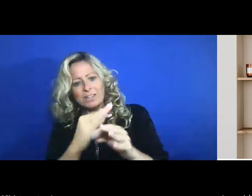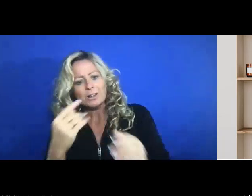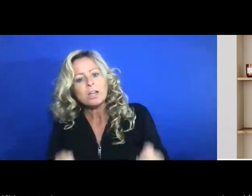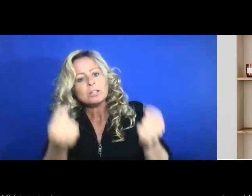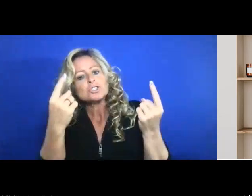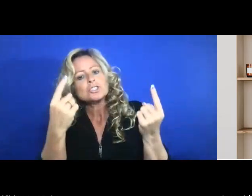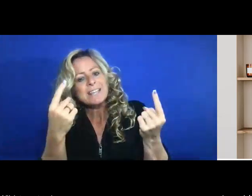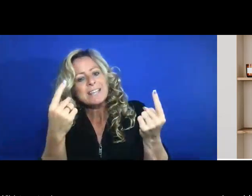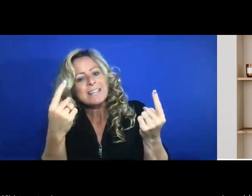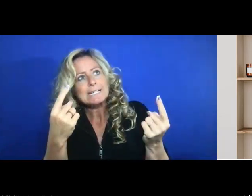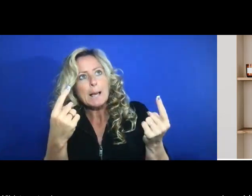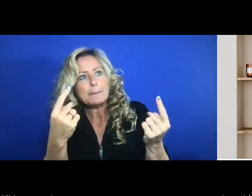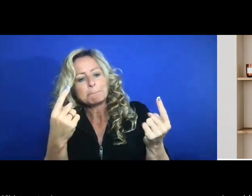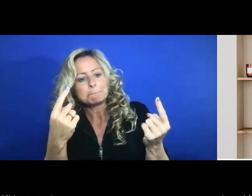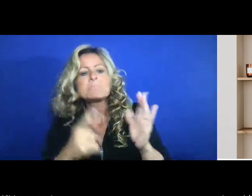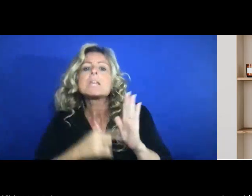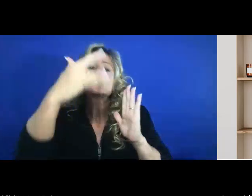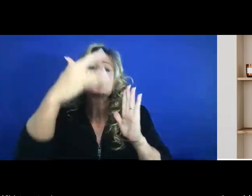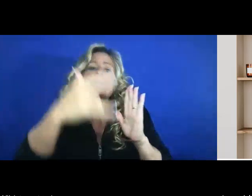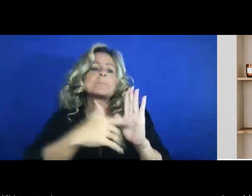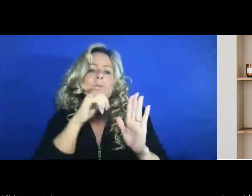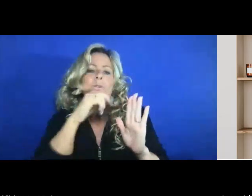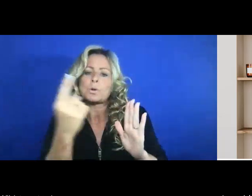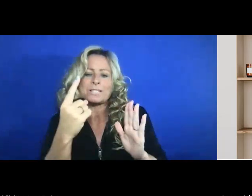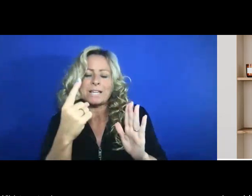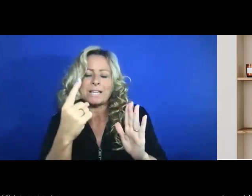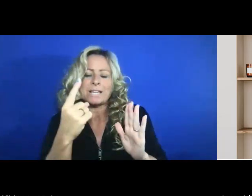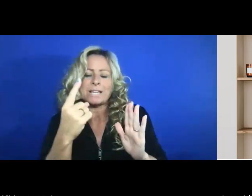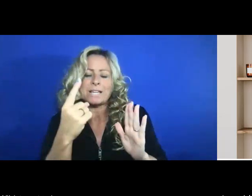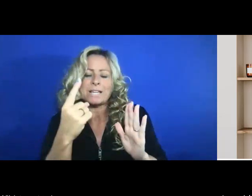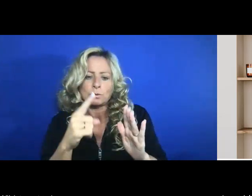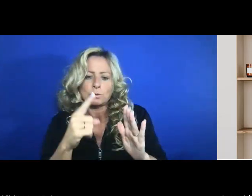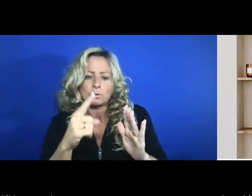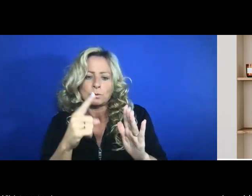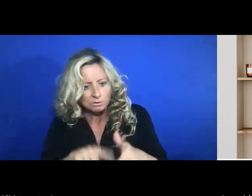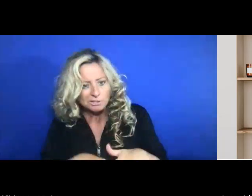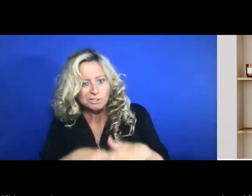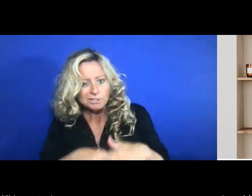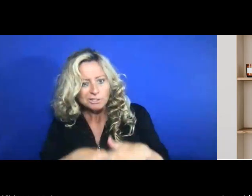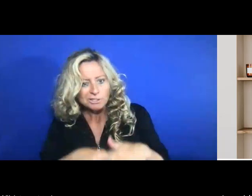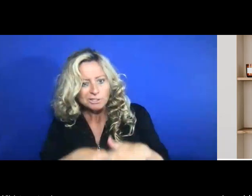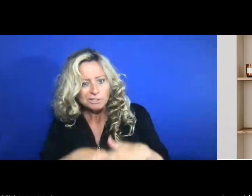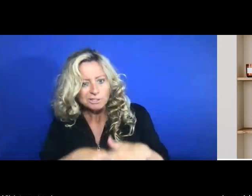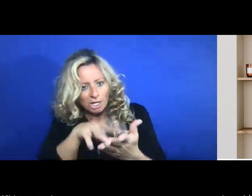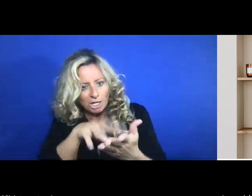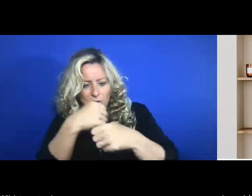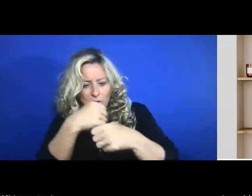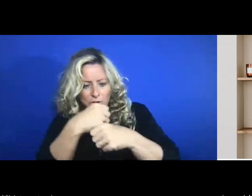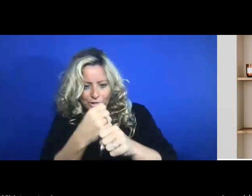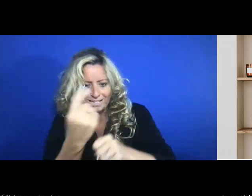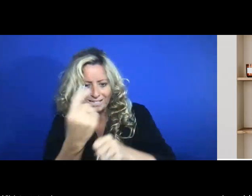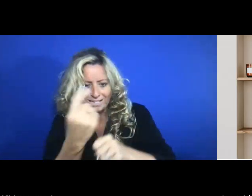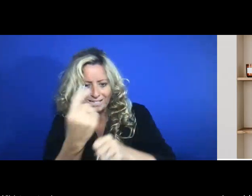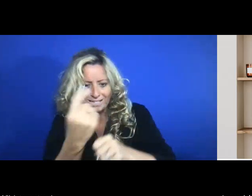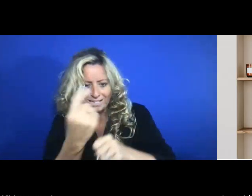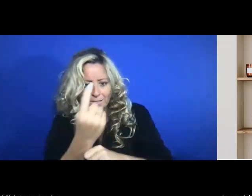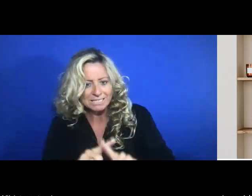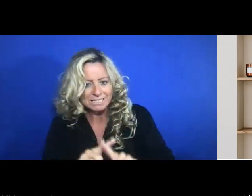understanding sometimes we don't have to reinvent the wheel because there are already programs in existence. And